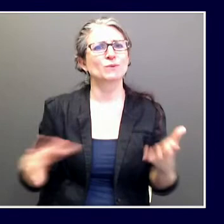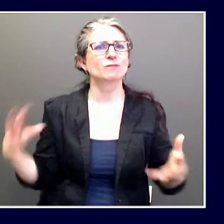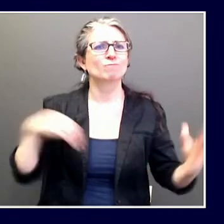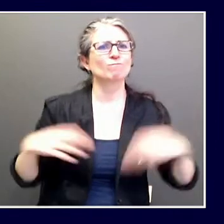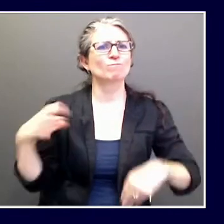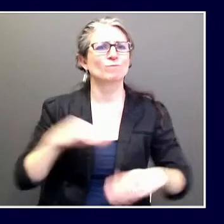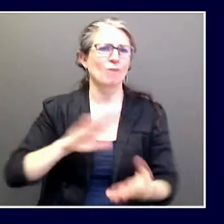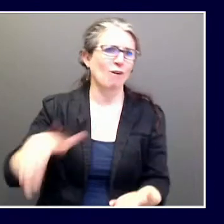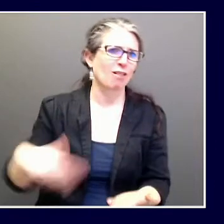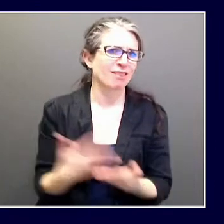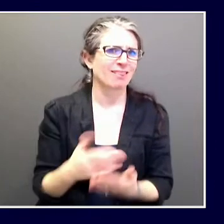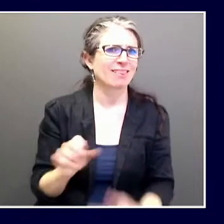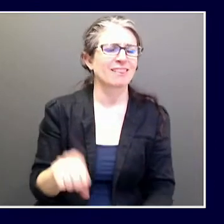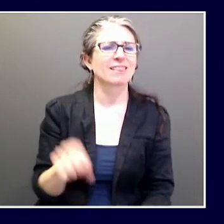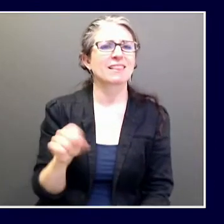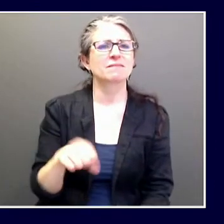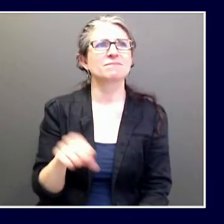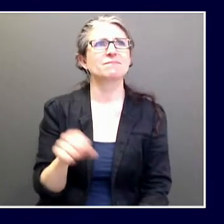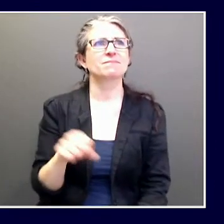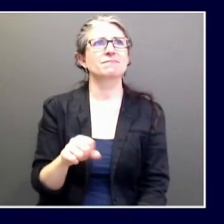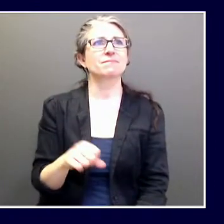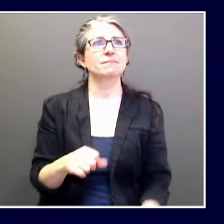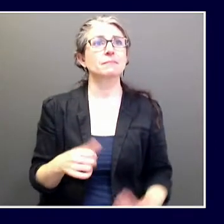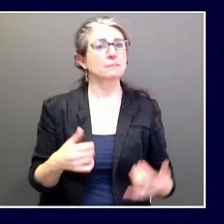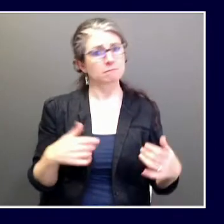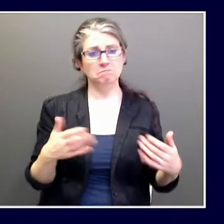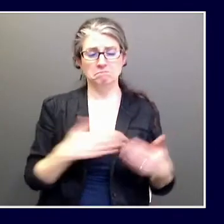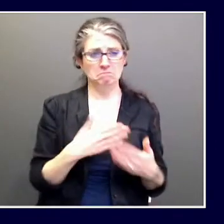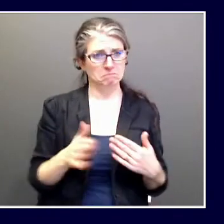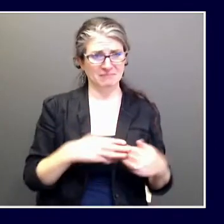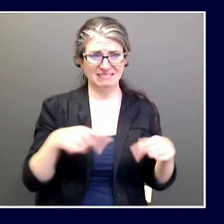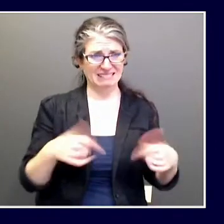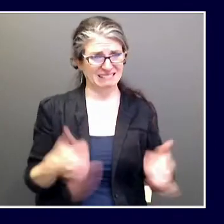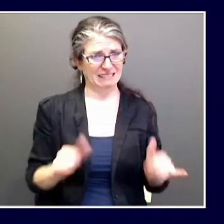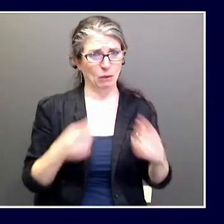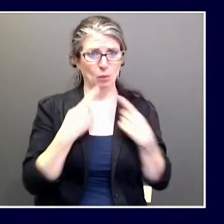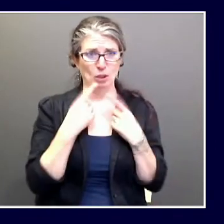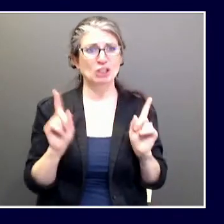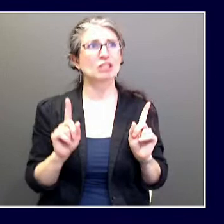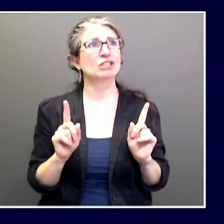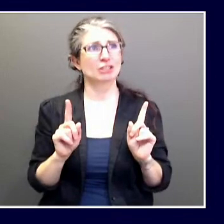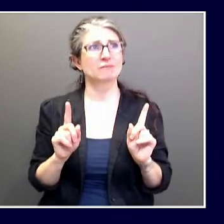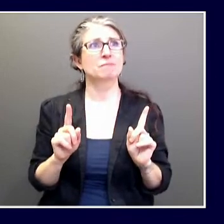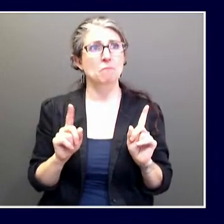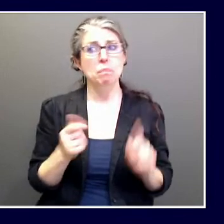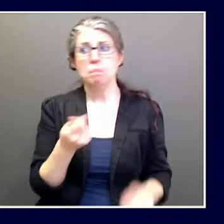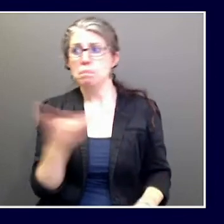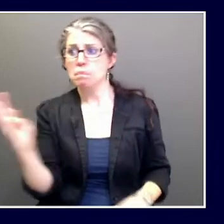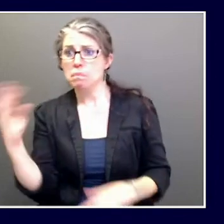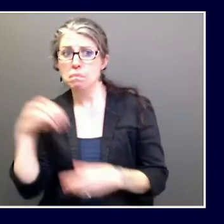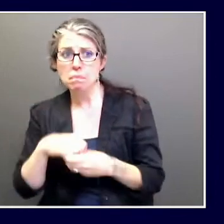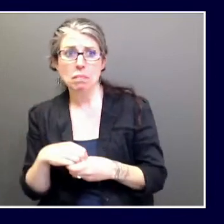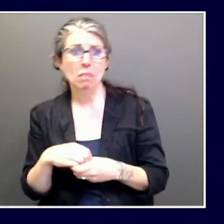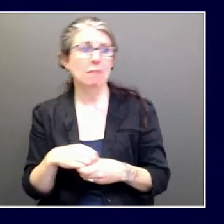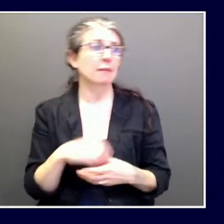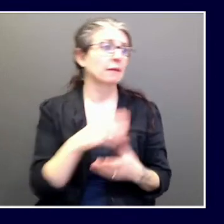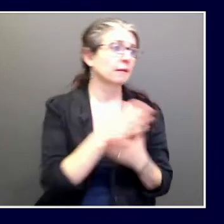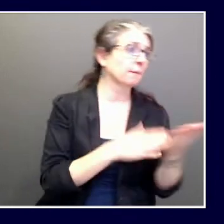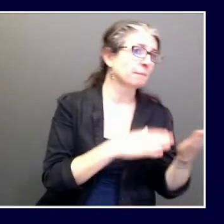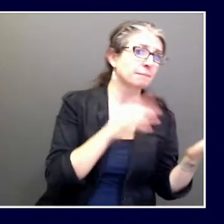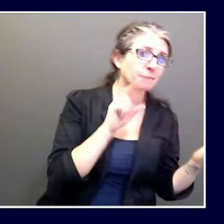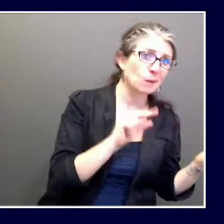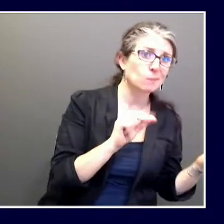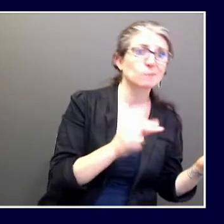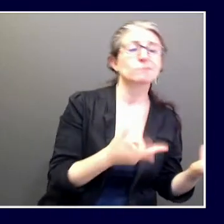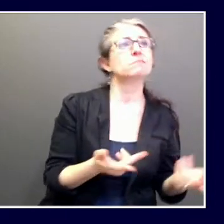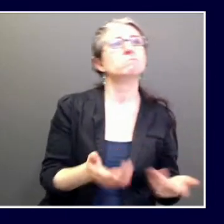so many things, it's still effective, even if it's not at 100%. We're continuing to work with schools to try to get